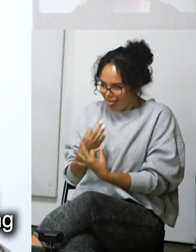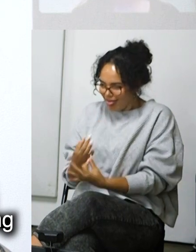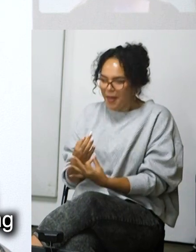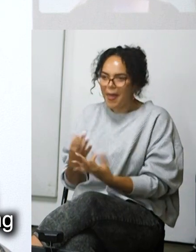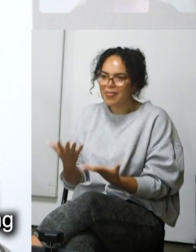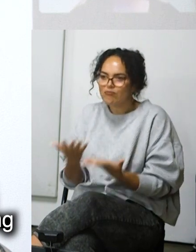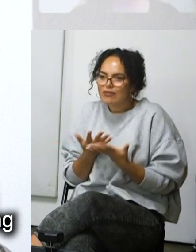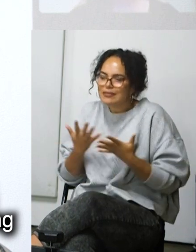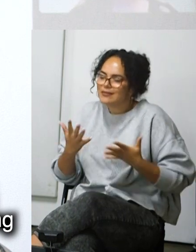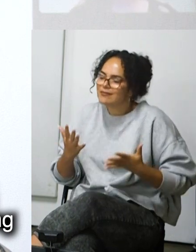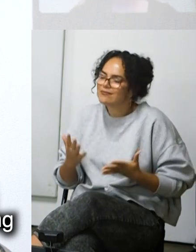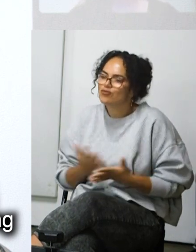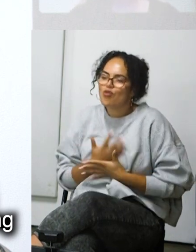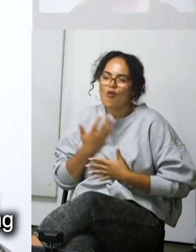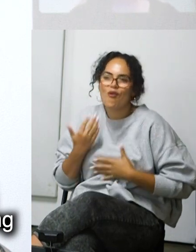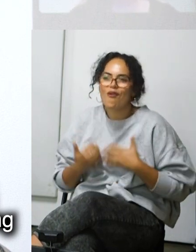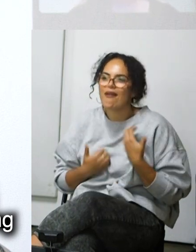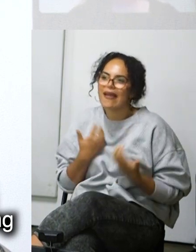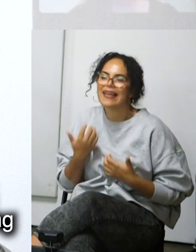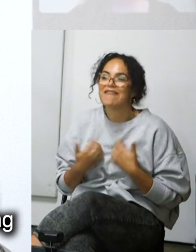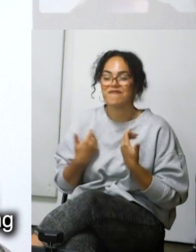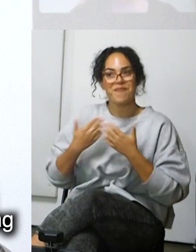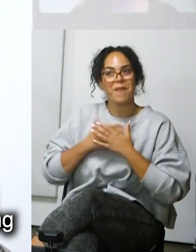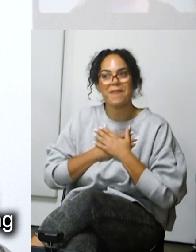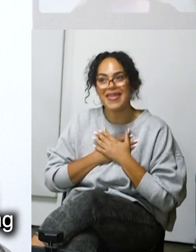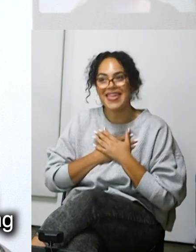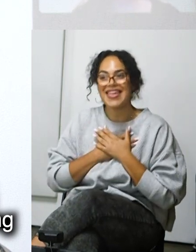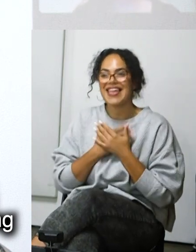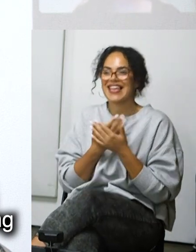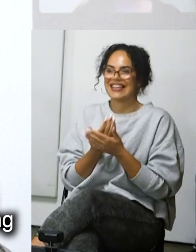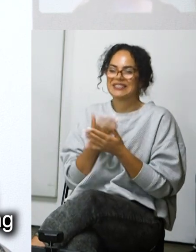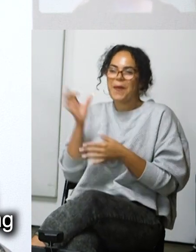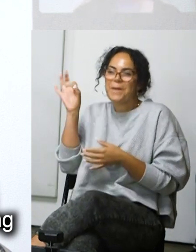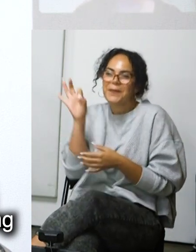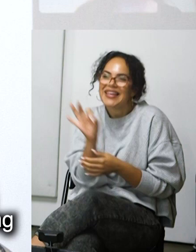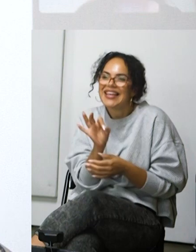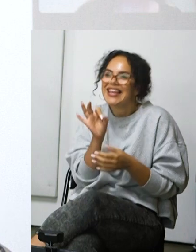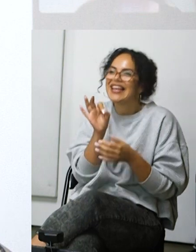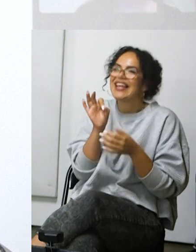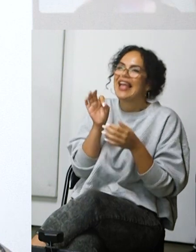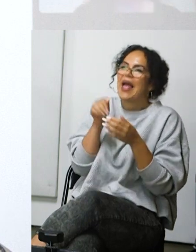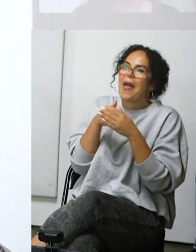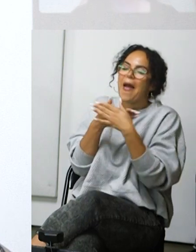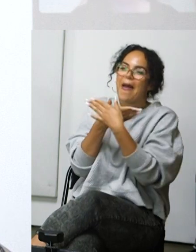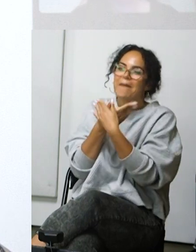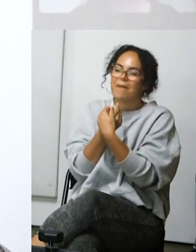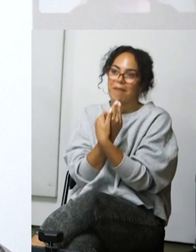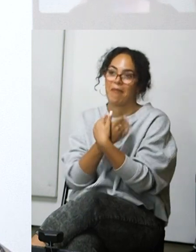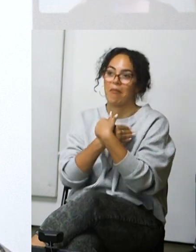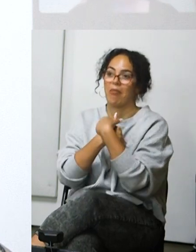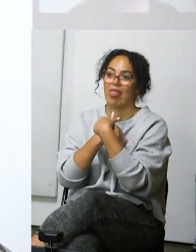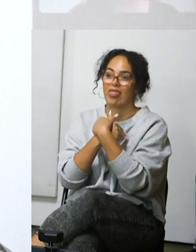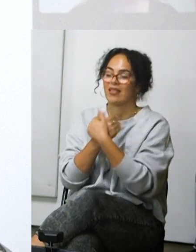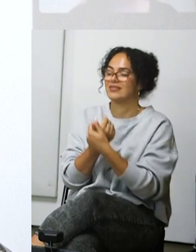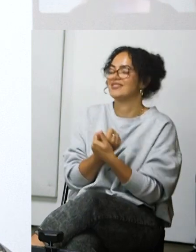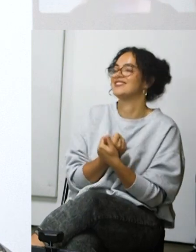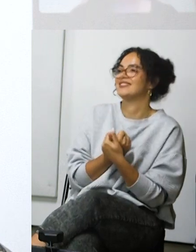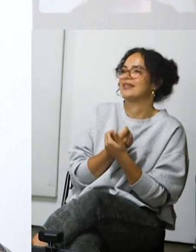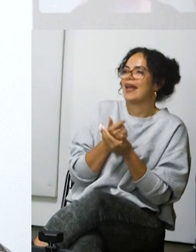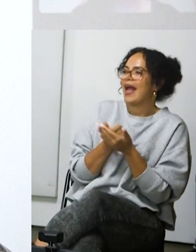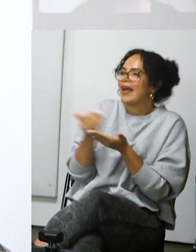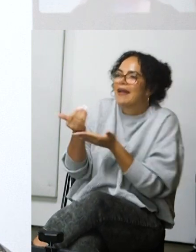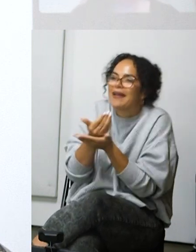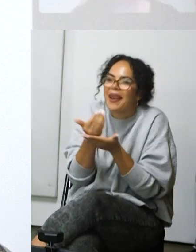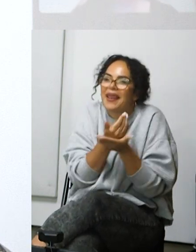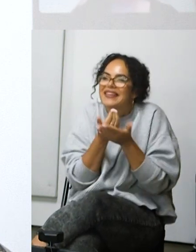joy. So, for me, that's bees and moths and collecting amulets and charms. And I made a